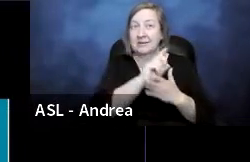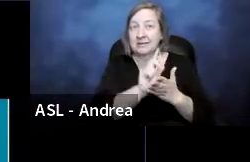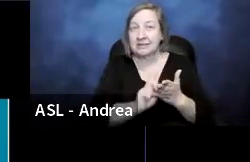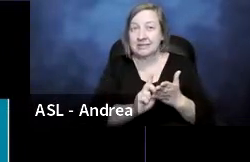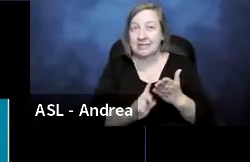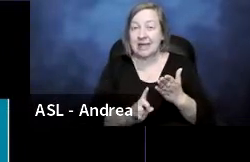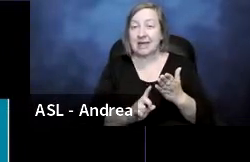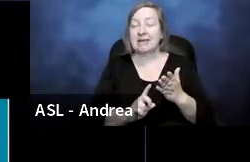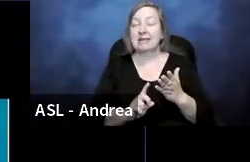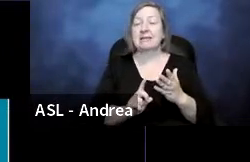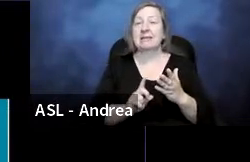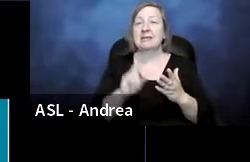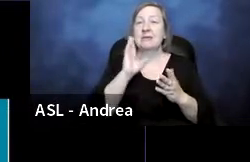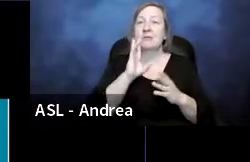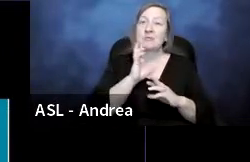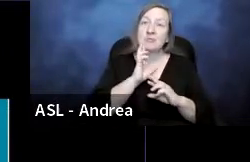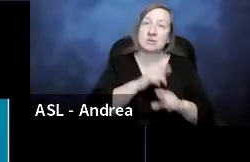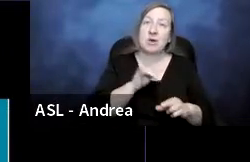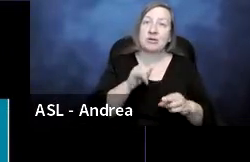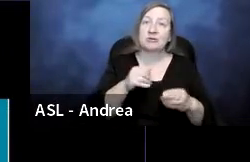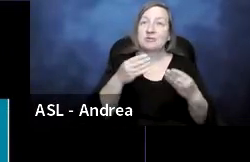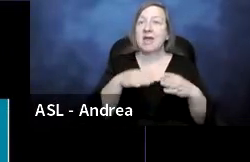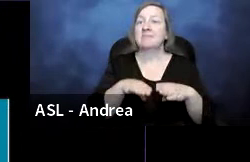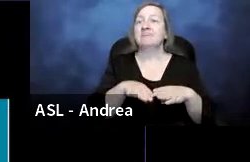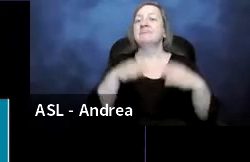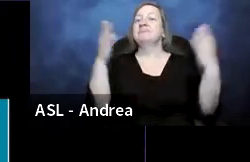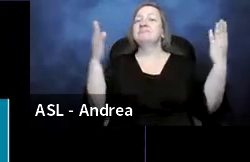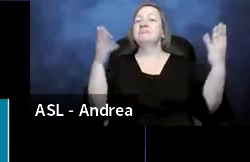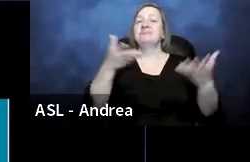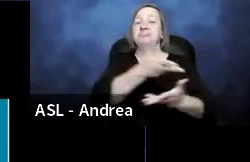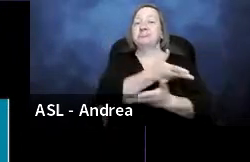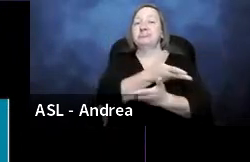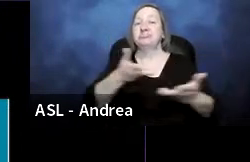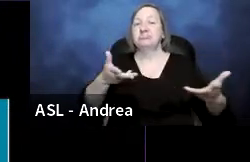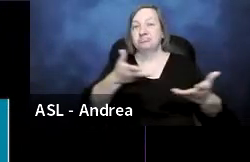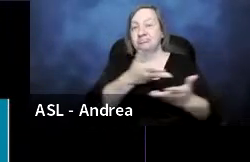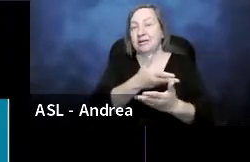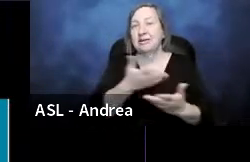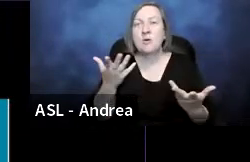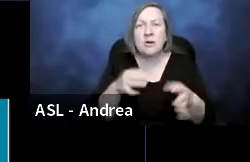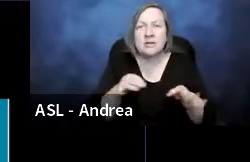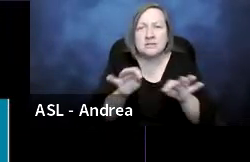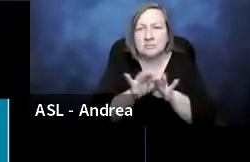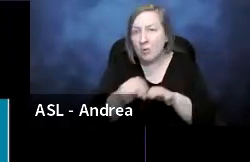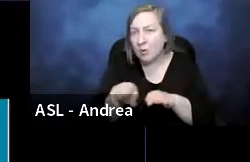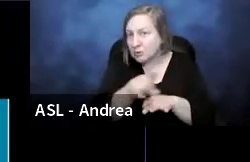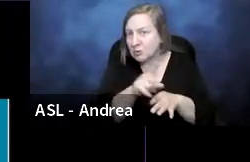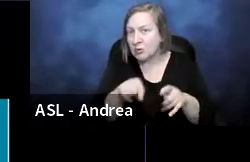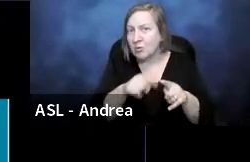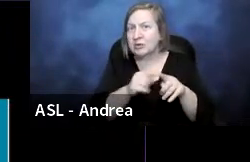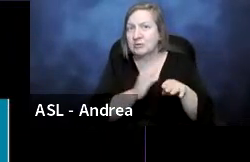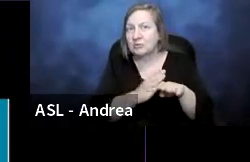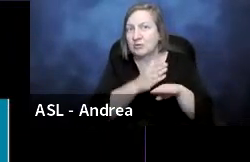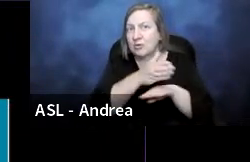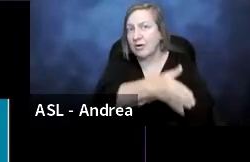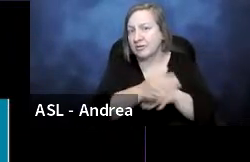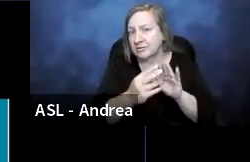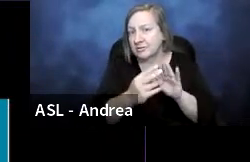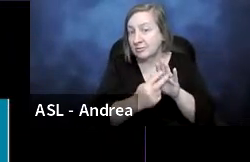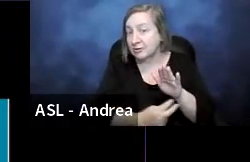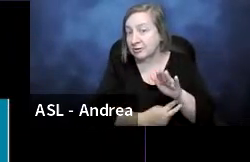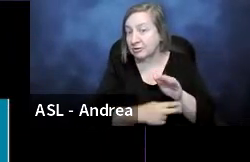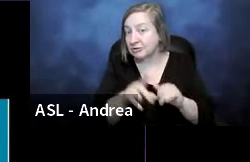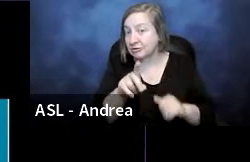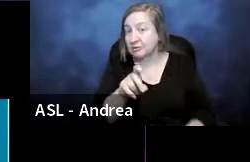implementing design strategies that start to respond to that. So a question to ask here, what would be important to you crossing this